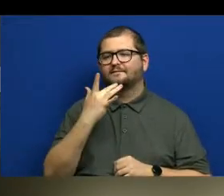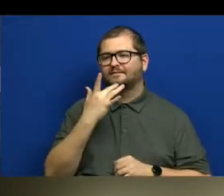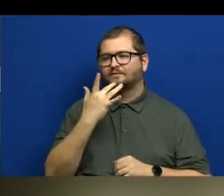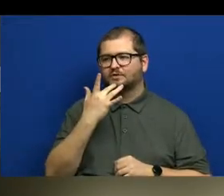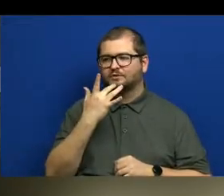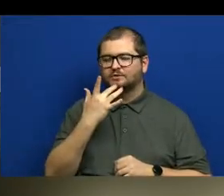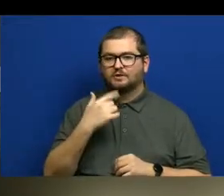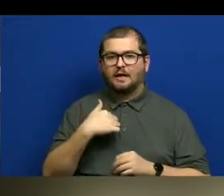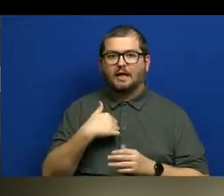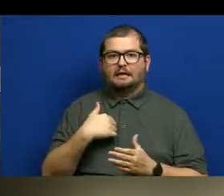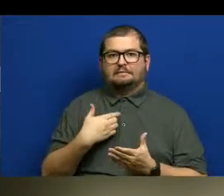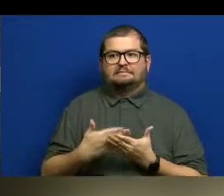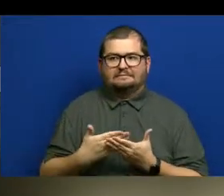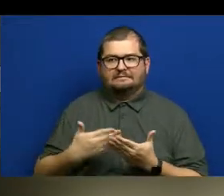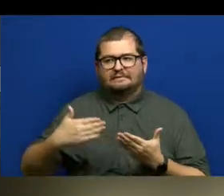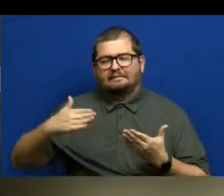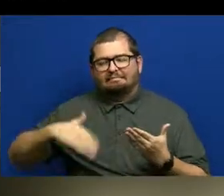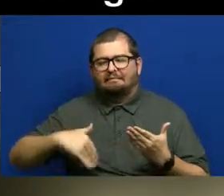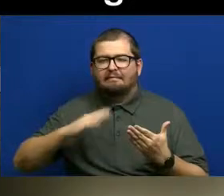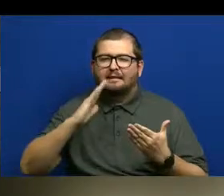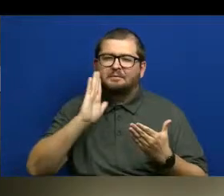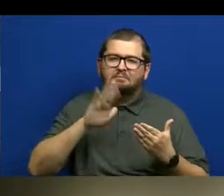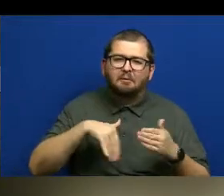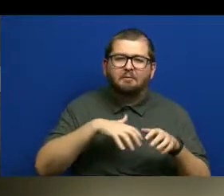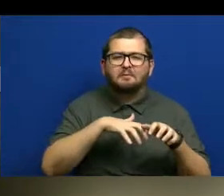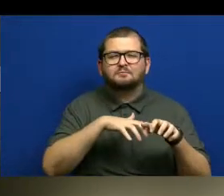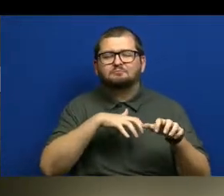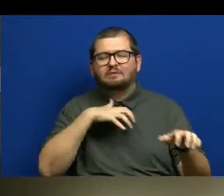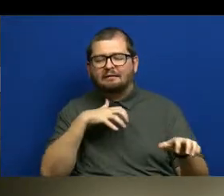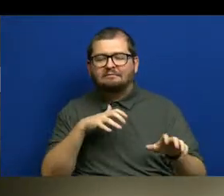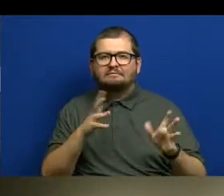And I got there a little late because of traffic.